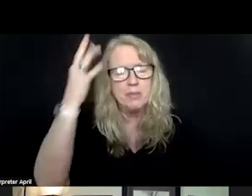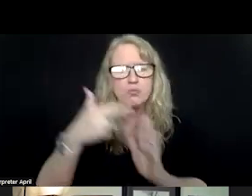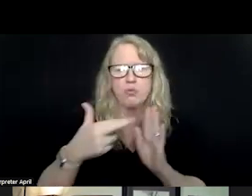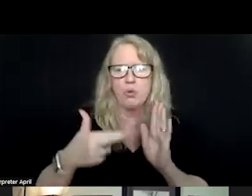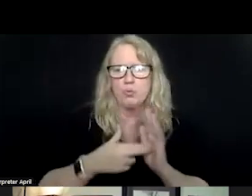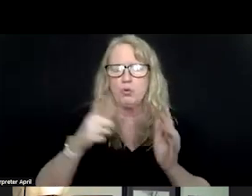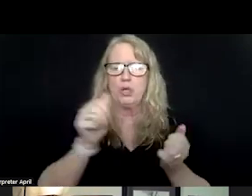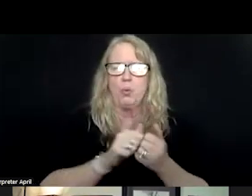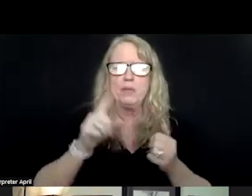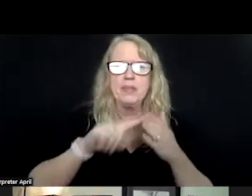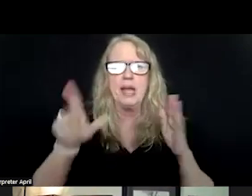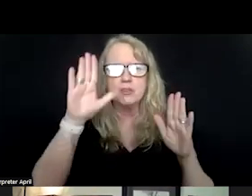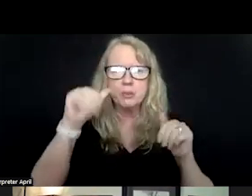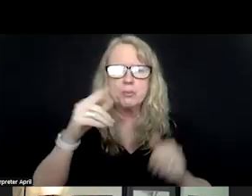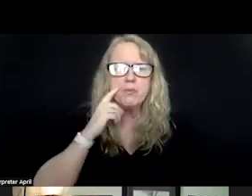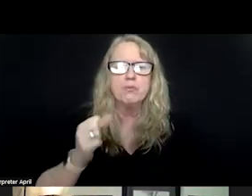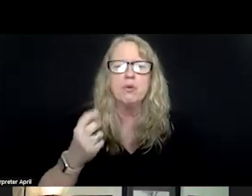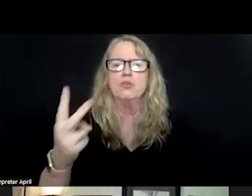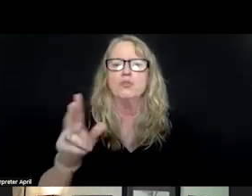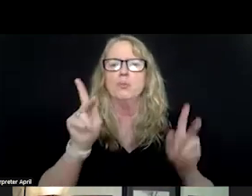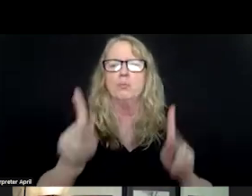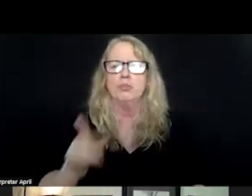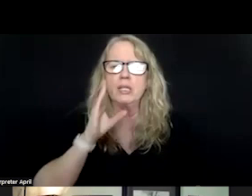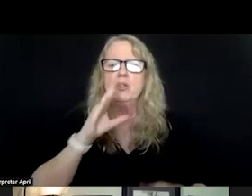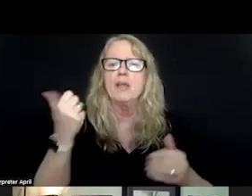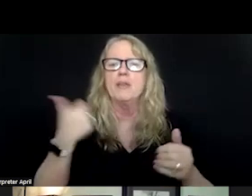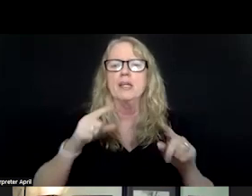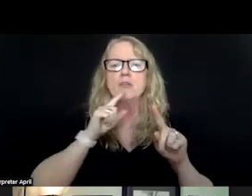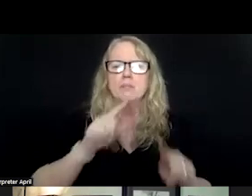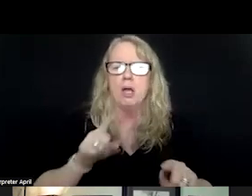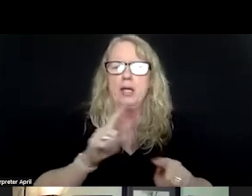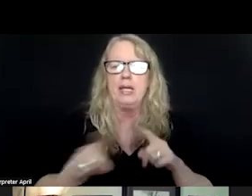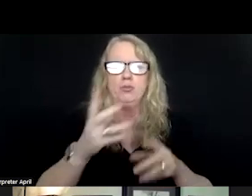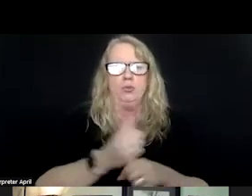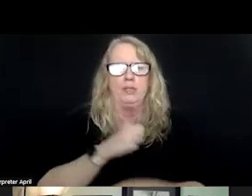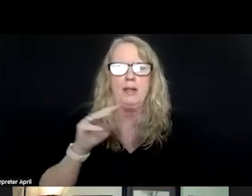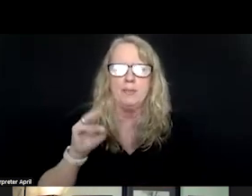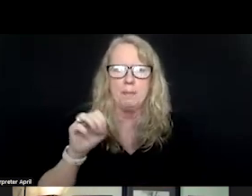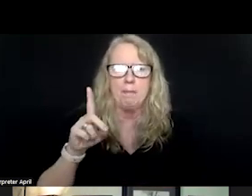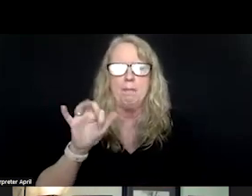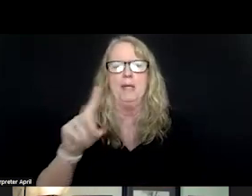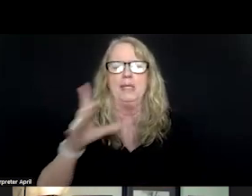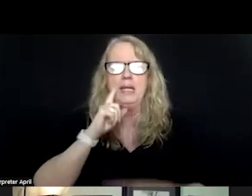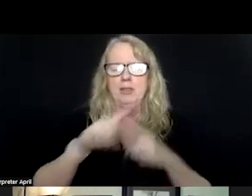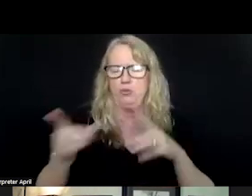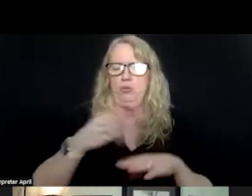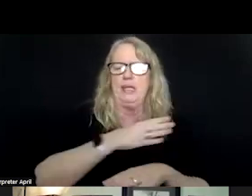around kind of an expectation for a 2-person crisis team to respond and to be able to get Medicaid funding, the enhanced Medicaid funding for